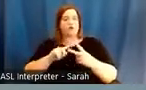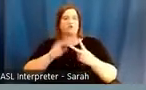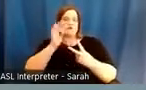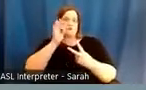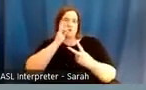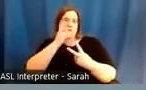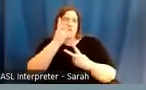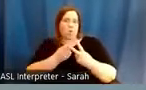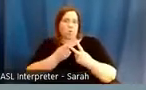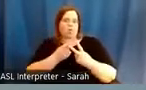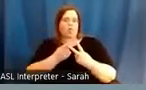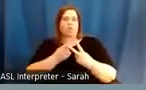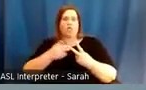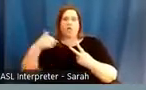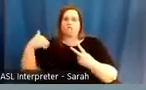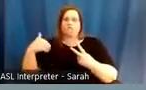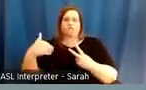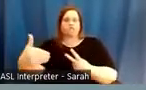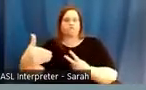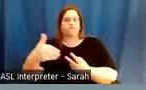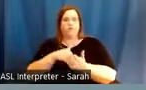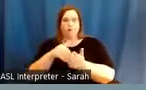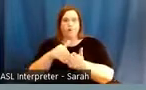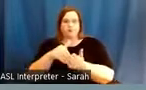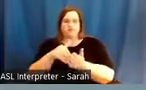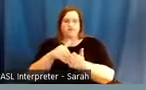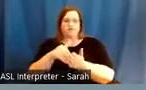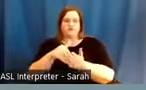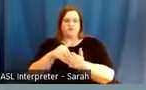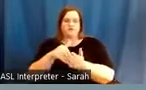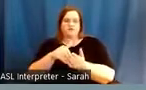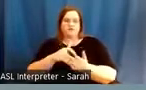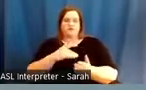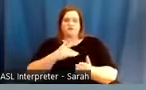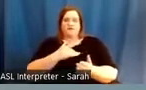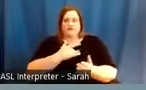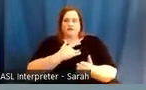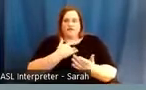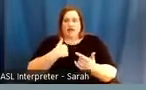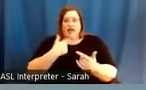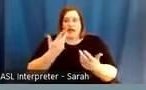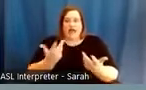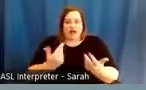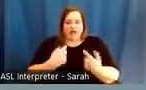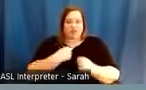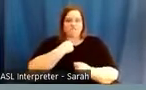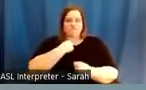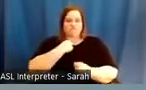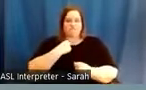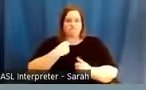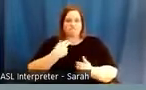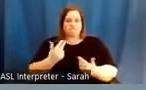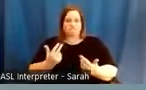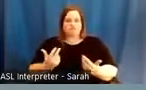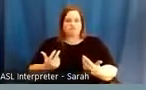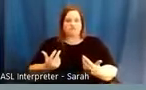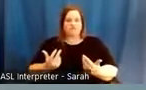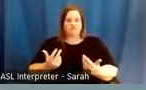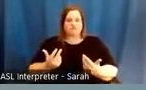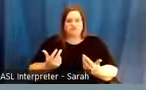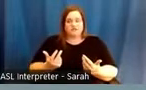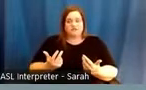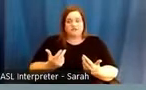my apartment on a regular basis. And it doesn't feel like I can do anything about it because, you know, what's better